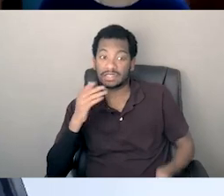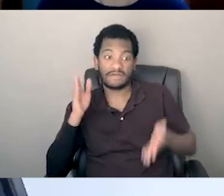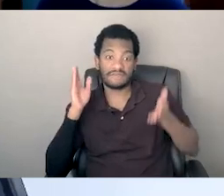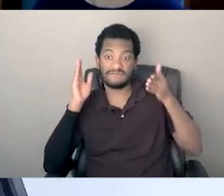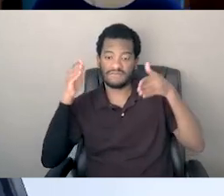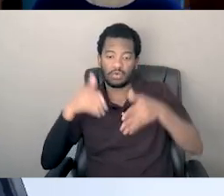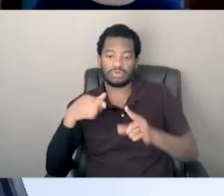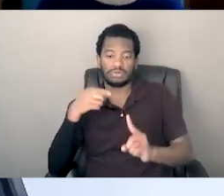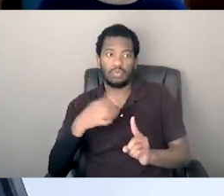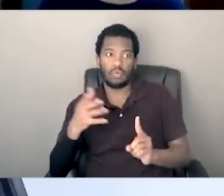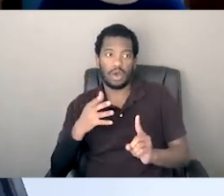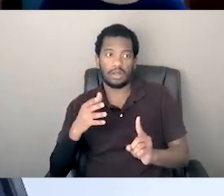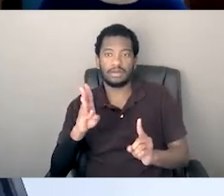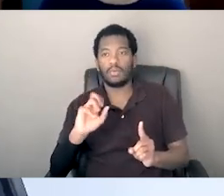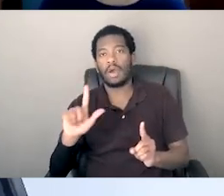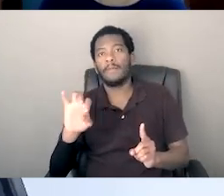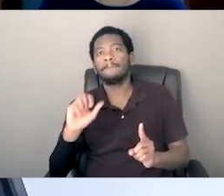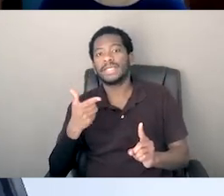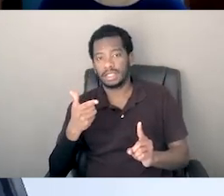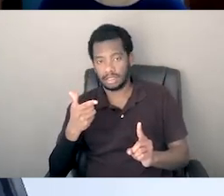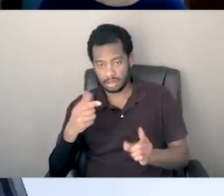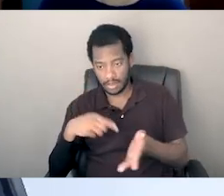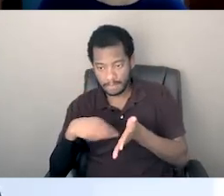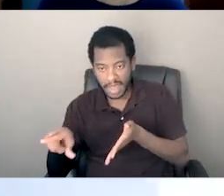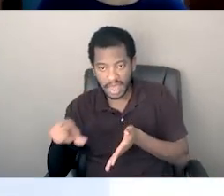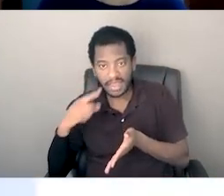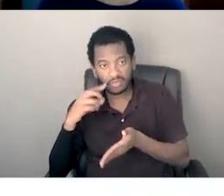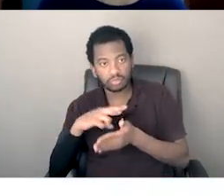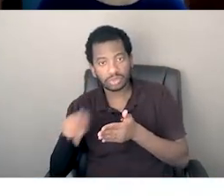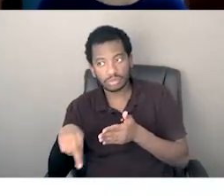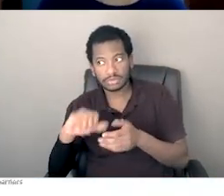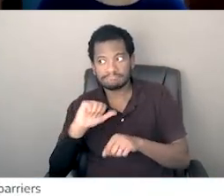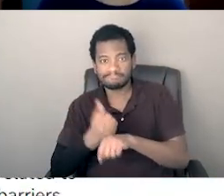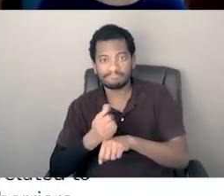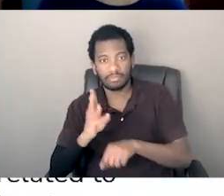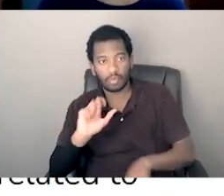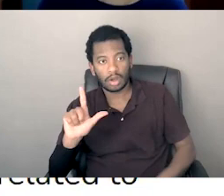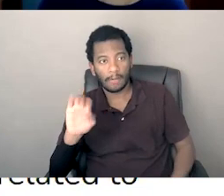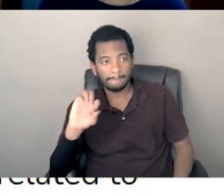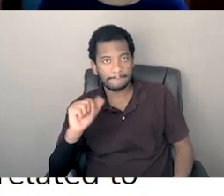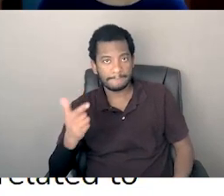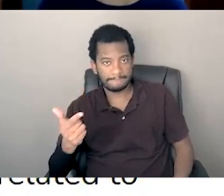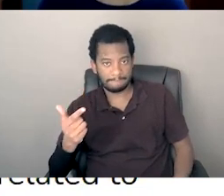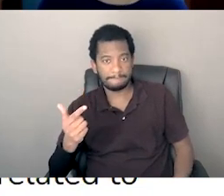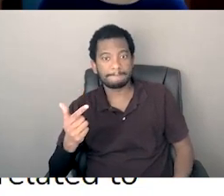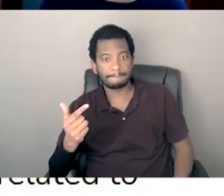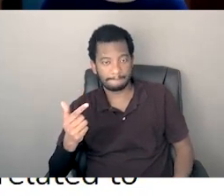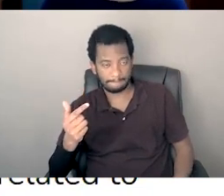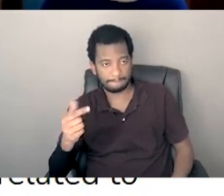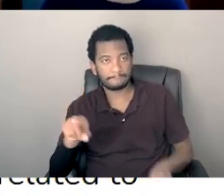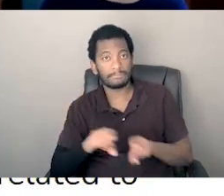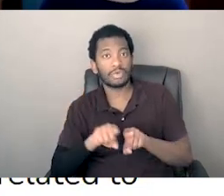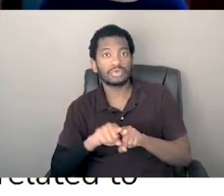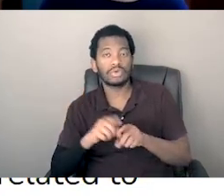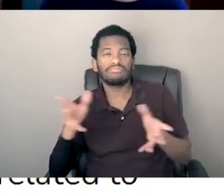pay for increased well-being and outcomes based on well-being, and also encourages us